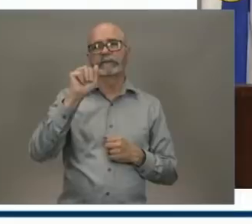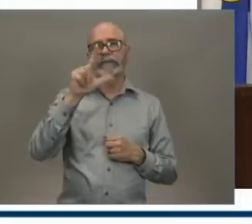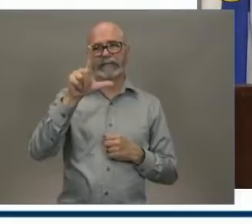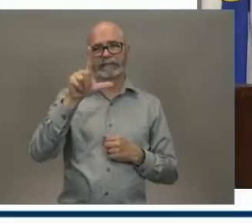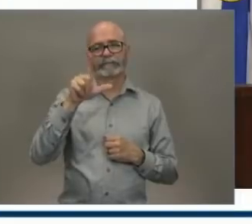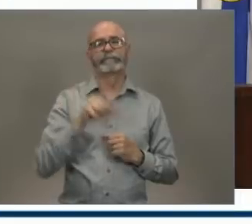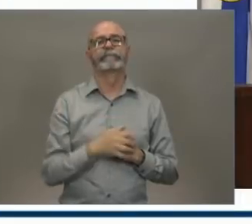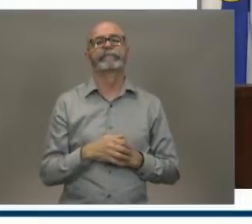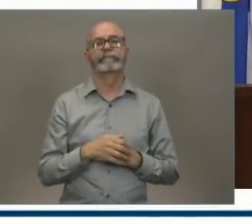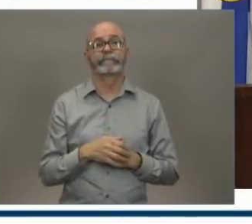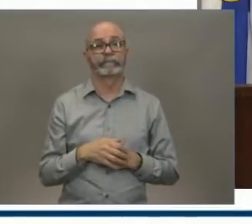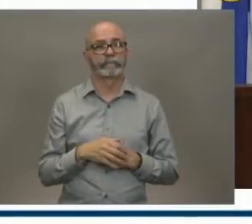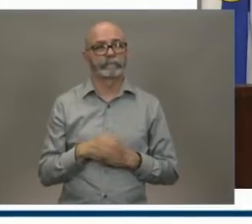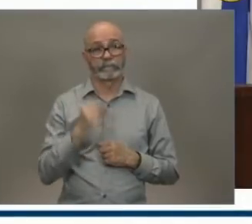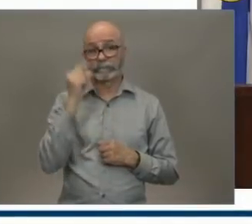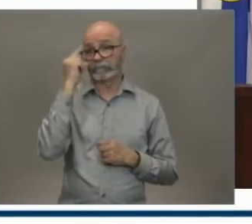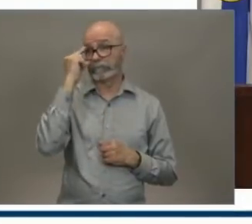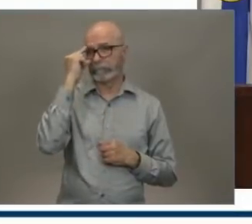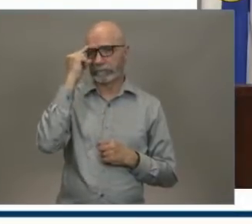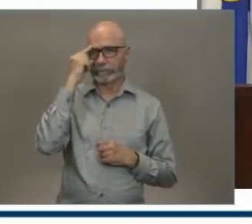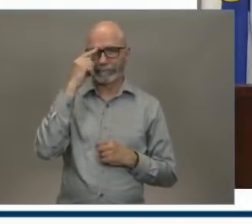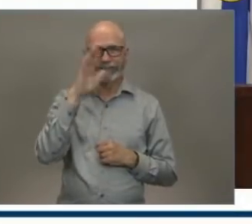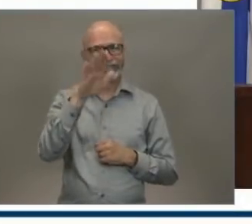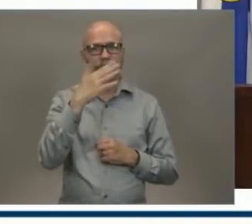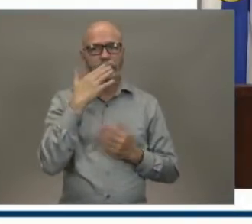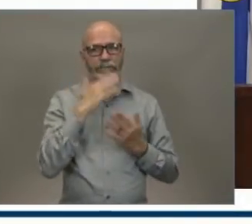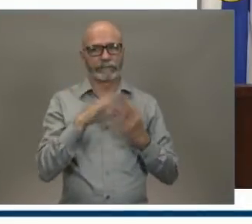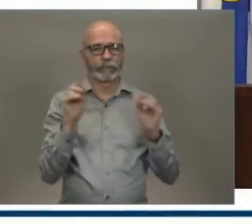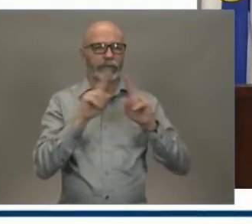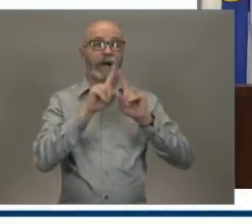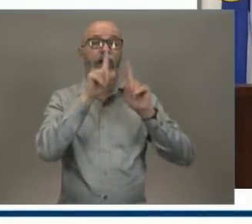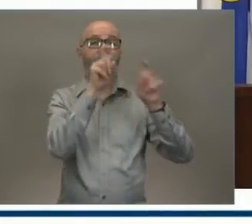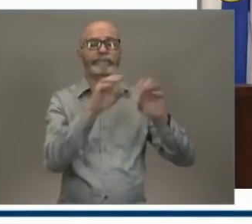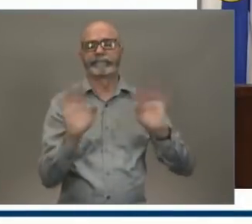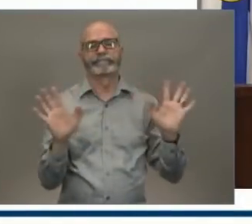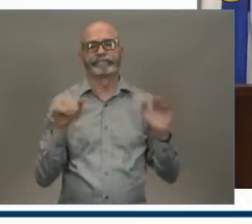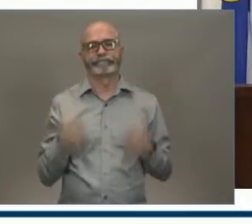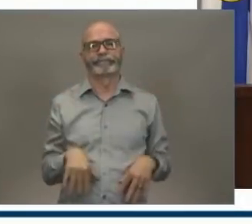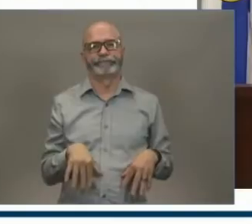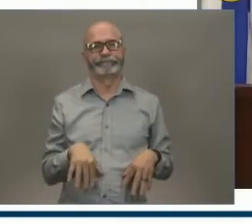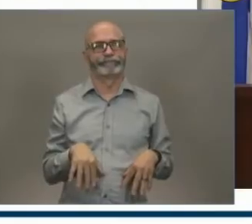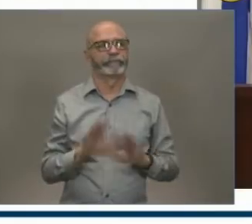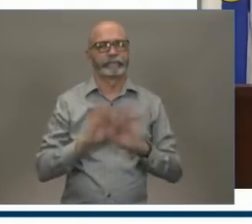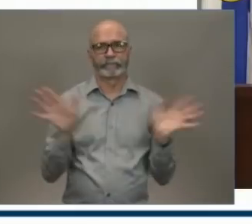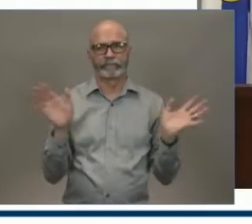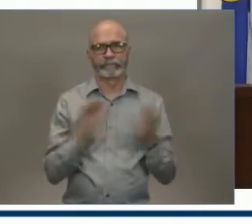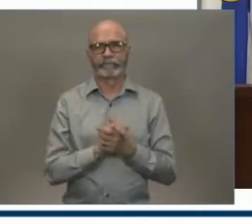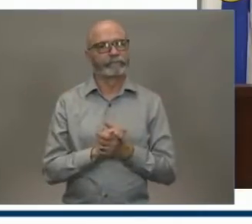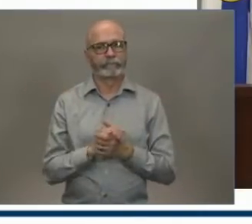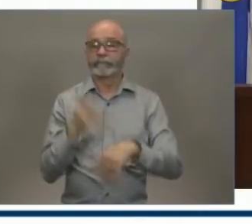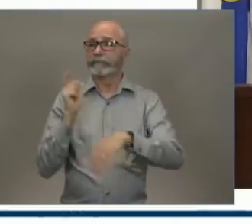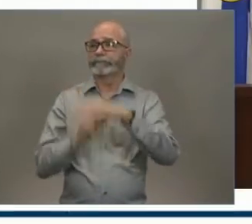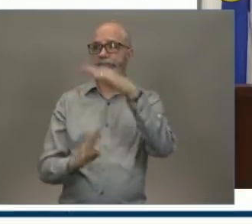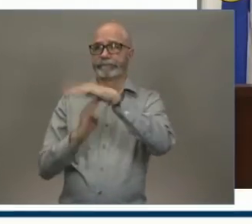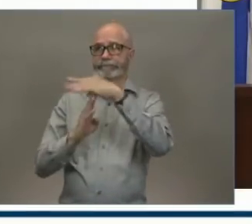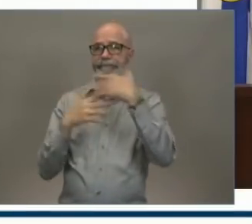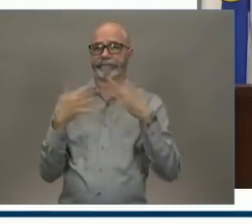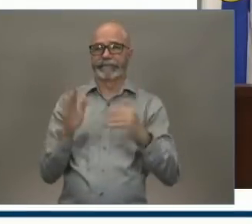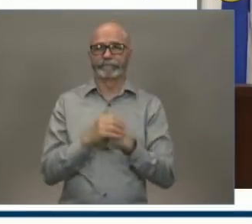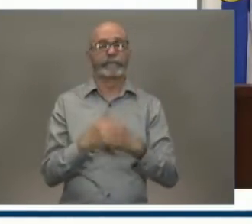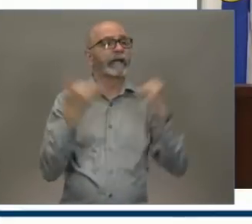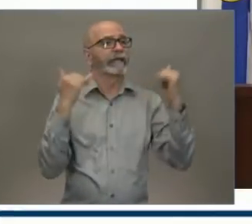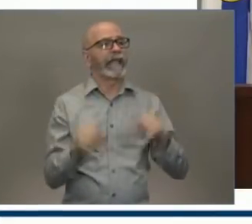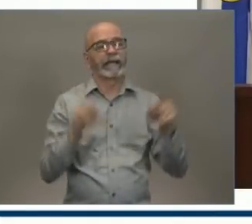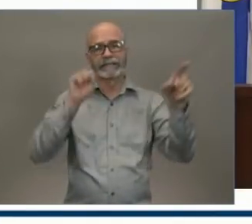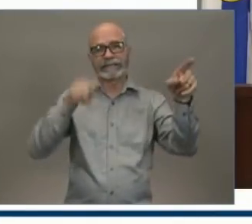Thank you. I have no questions at this moment. Great. Thank you very much. That's all the time we have for questions. Go ahead, Premier. Thank you, Tina. Lots of